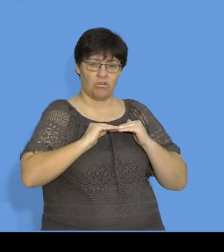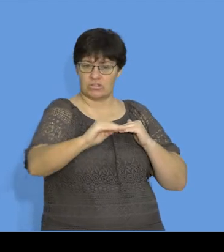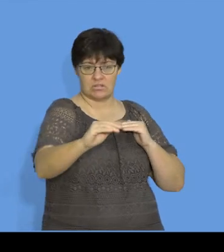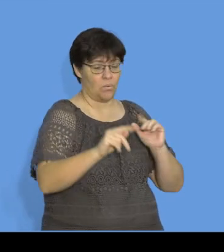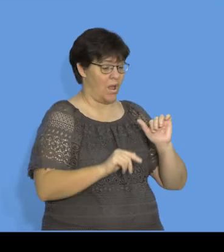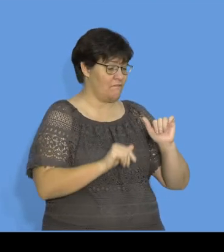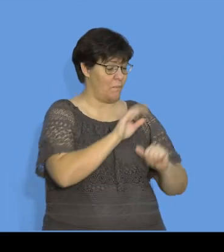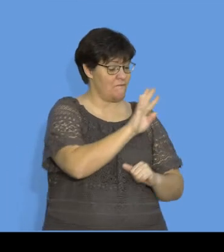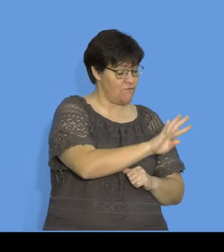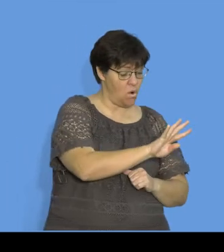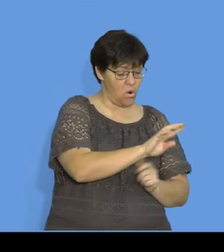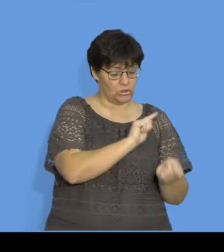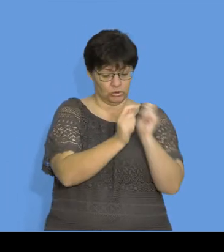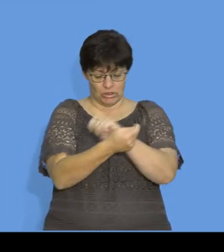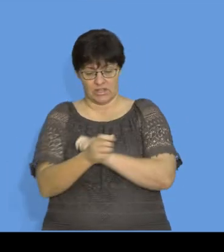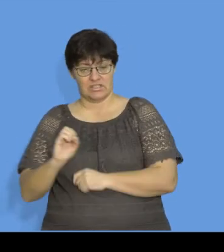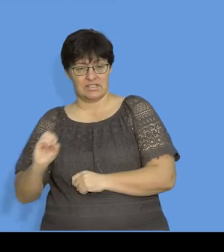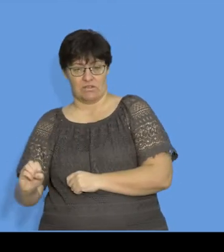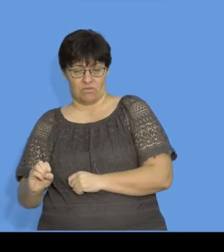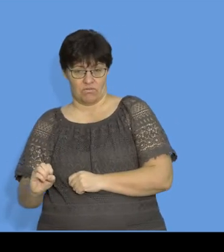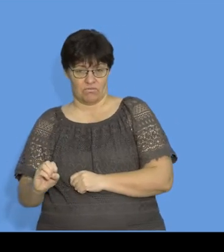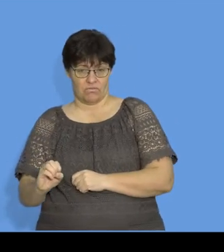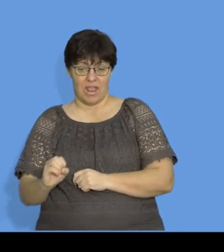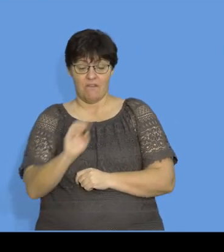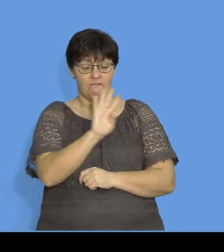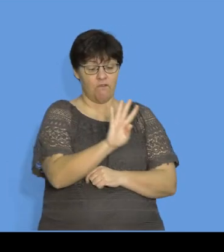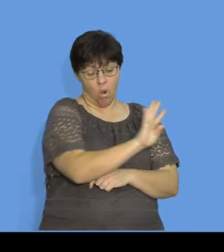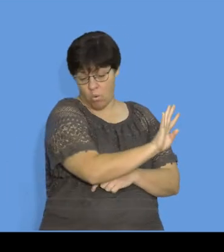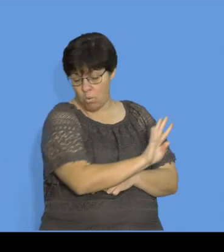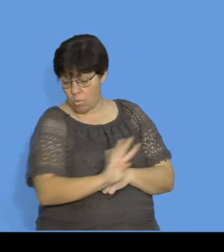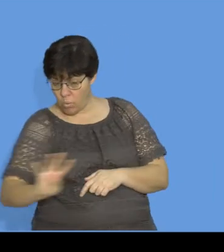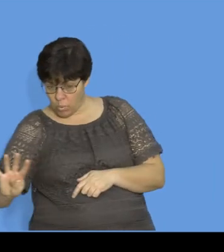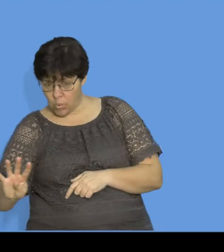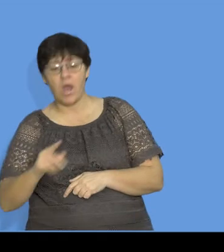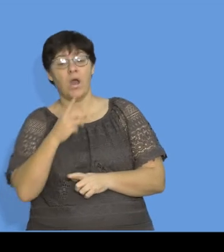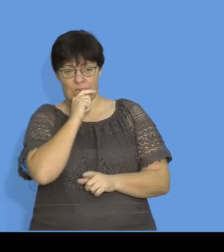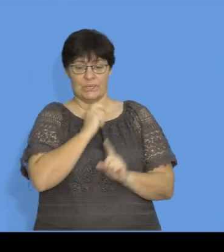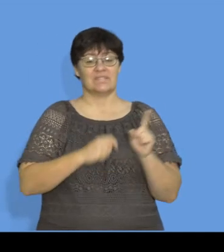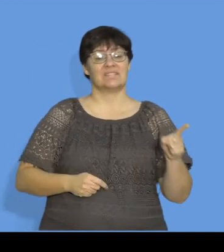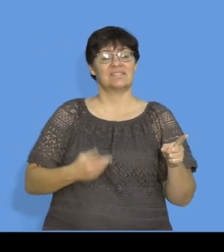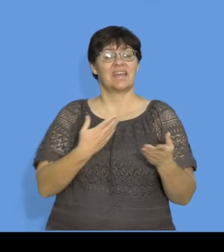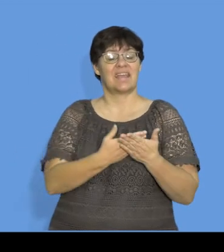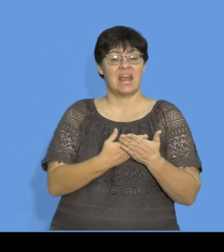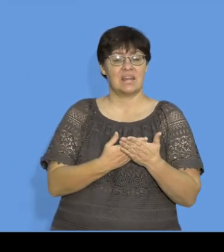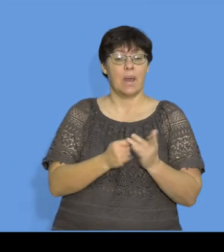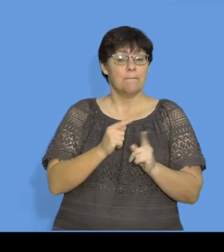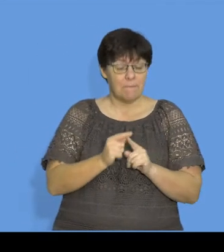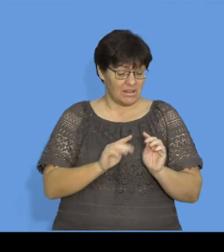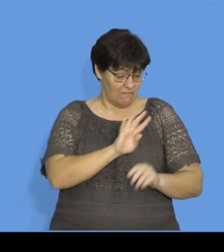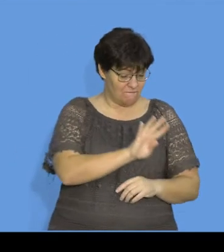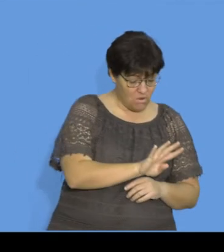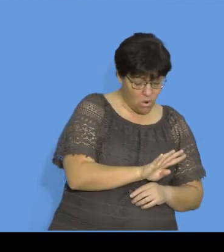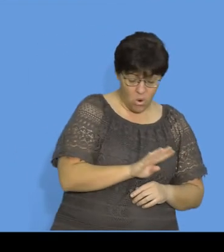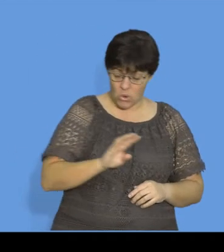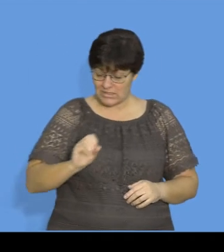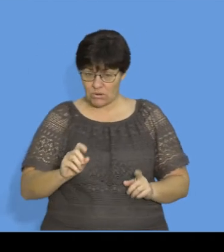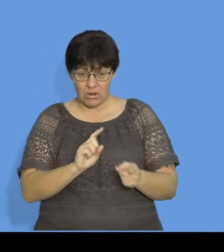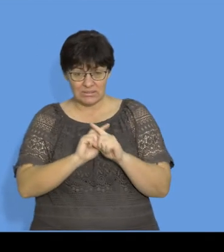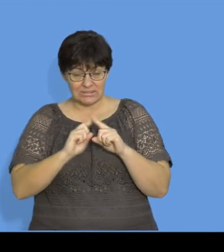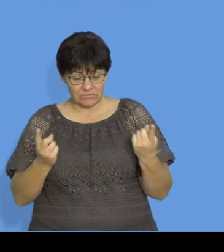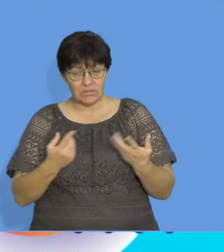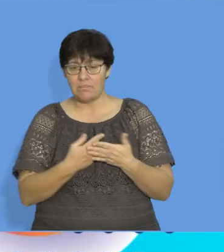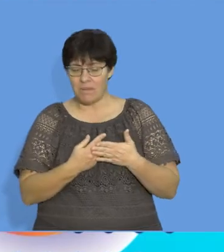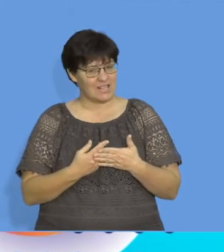Acceleration changed. If the acceleration changes, I have to work out the displacements